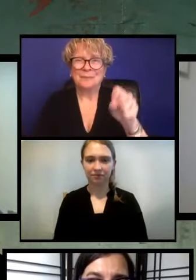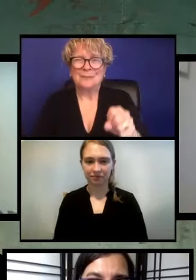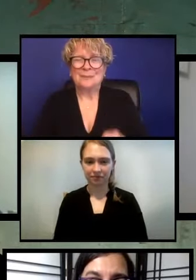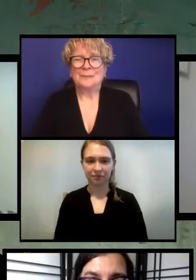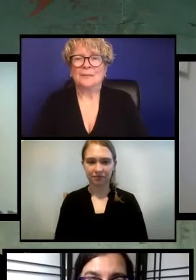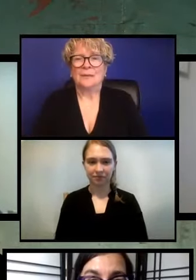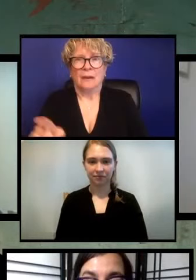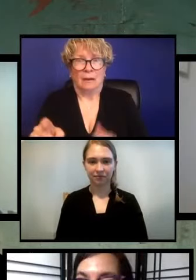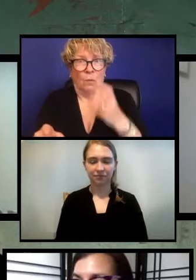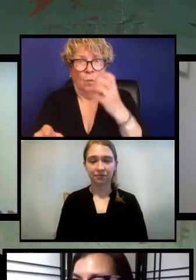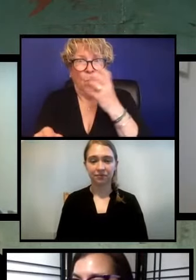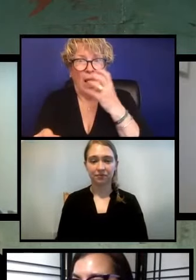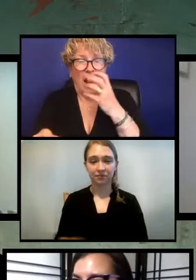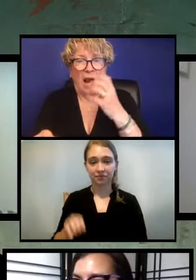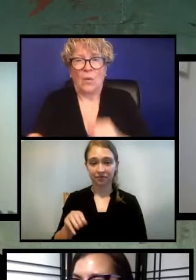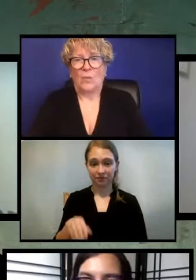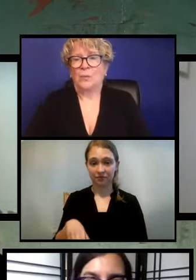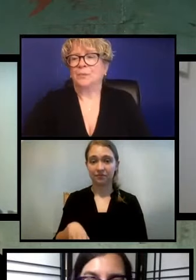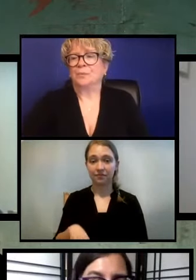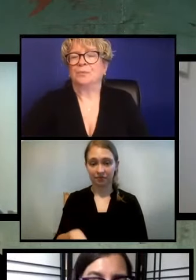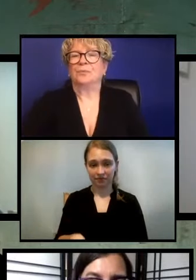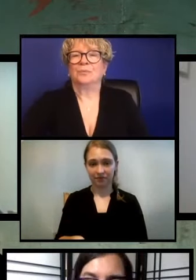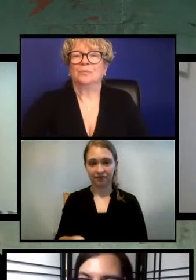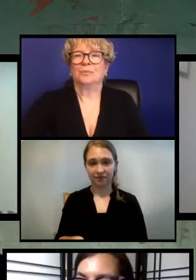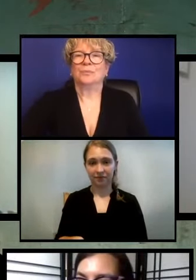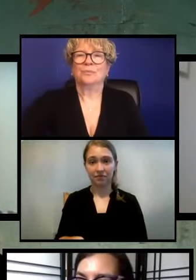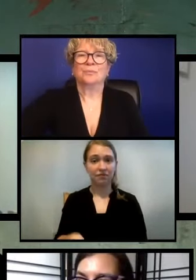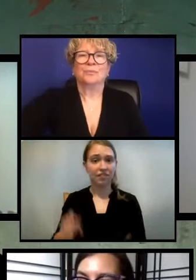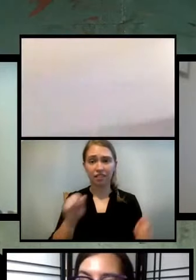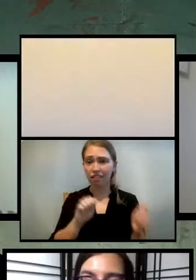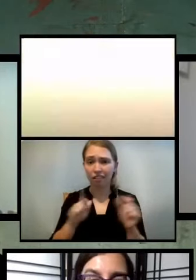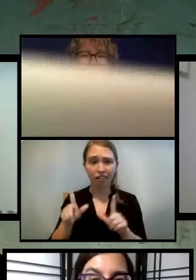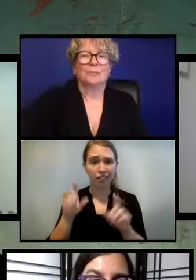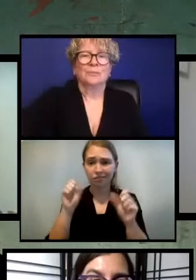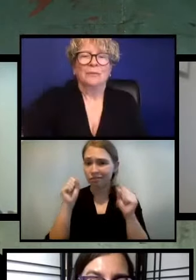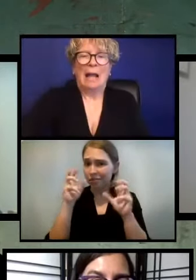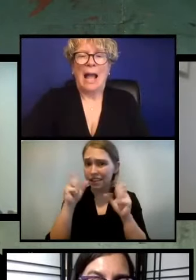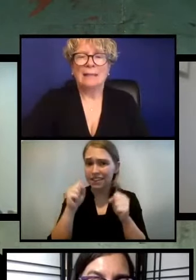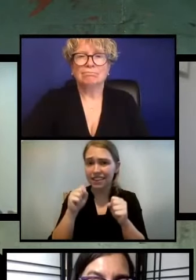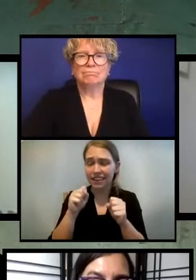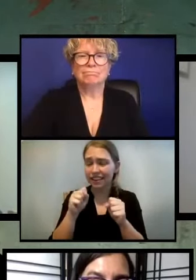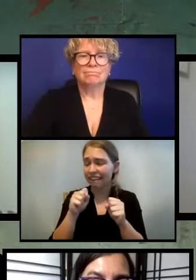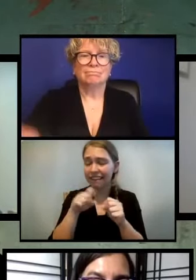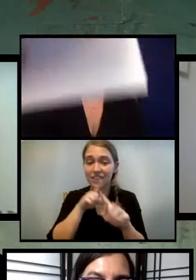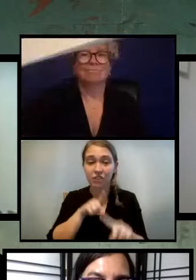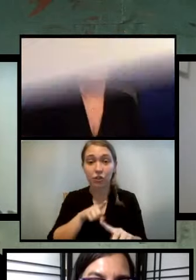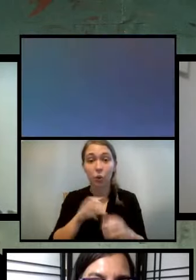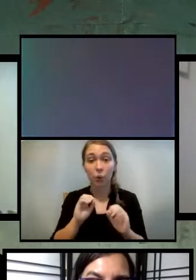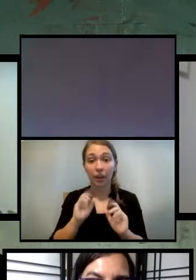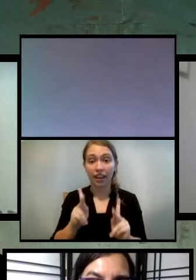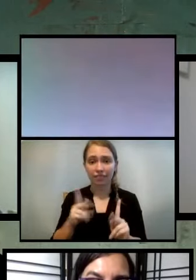Wow. Okay. Those are also great. The trope you want to kill right now.